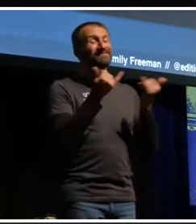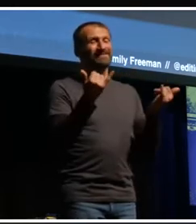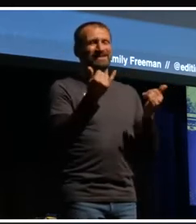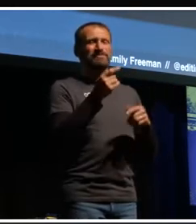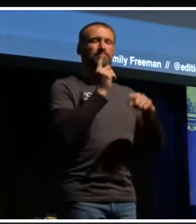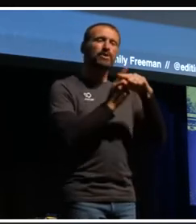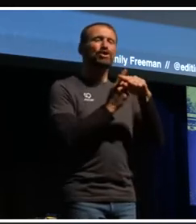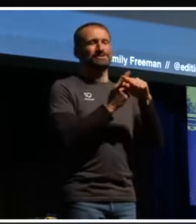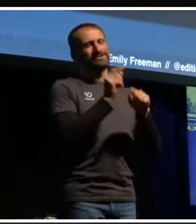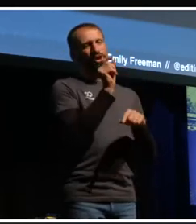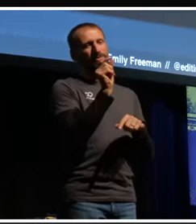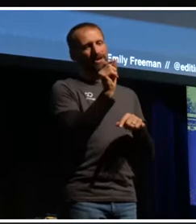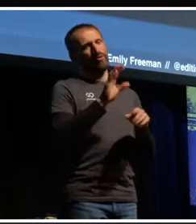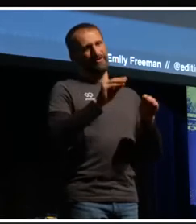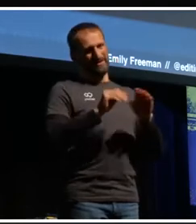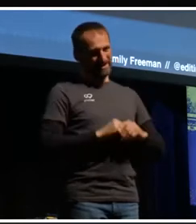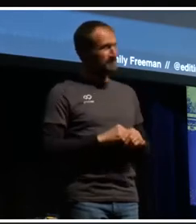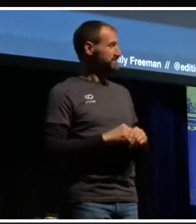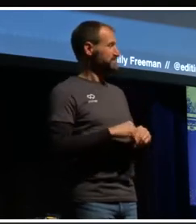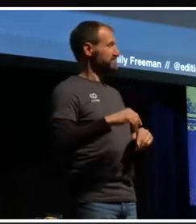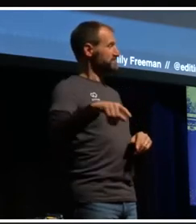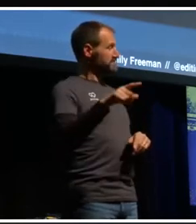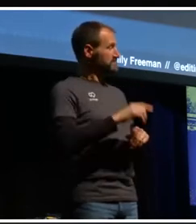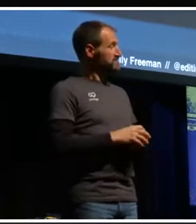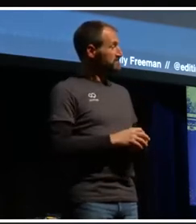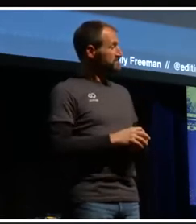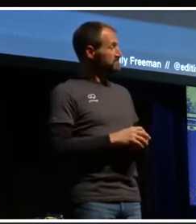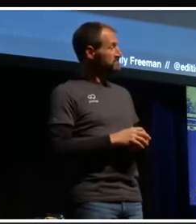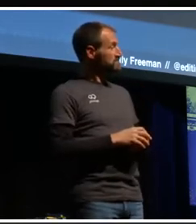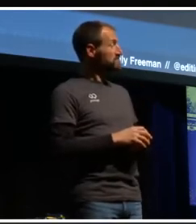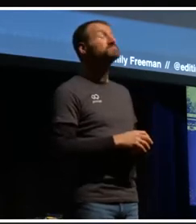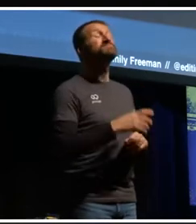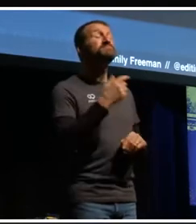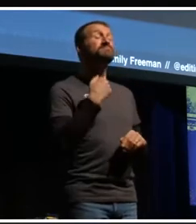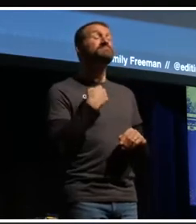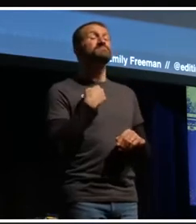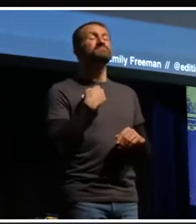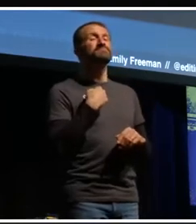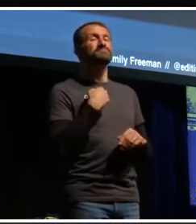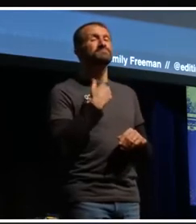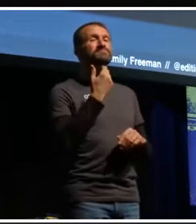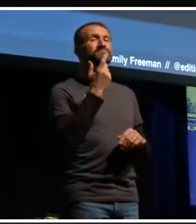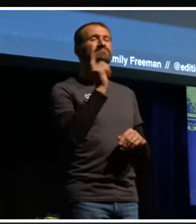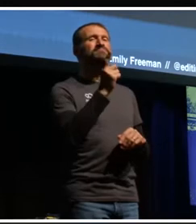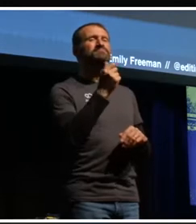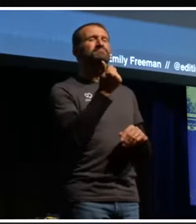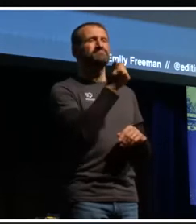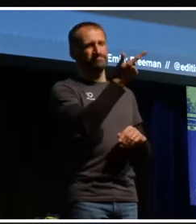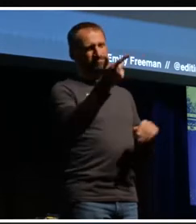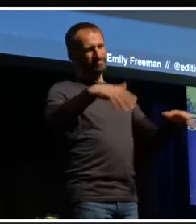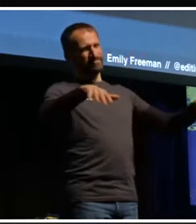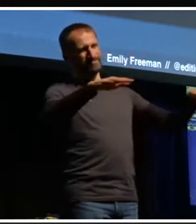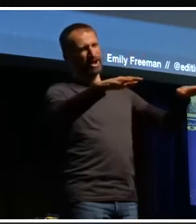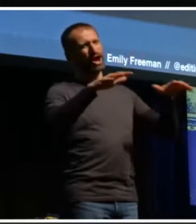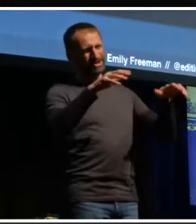some of these will sound pretty familiar. It's hilarious if you haven't. I'm going to ask for some audience participation, because let's face